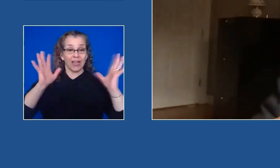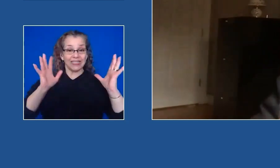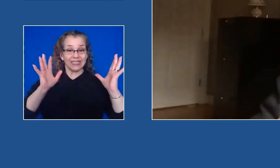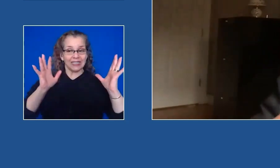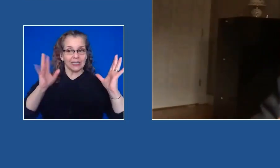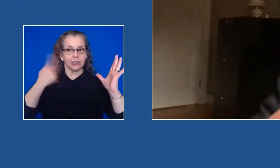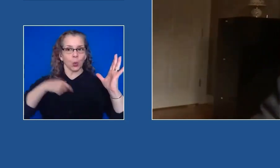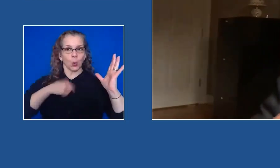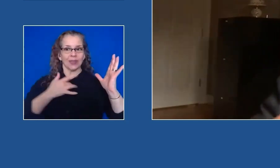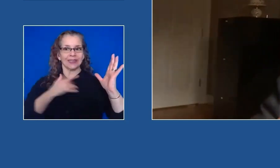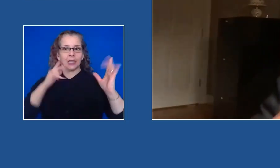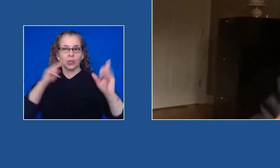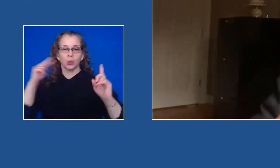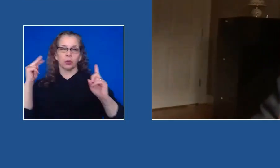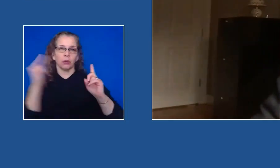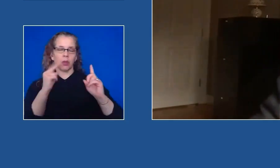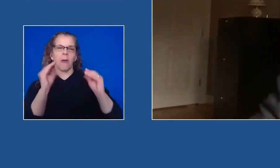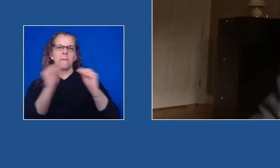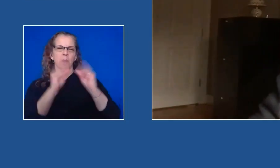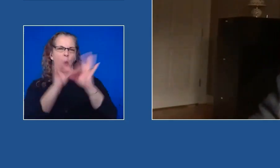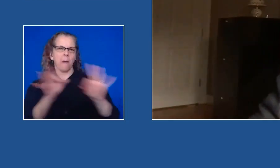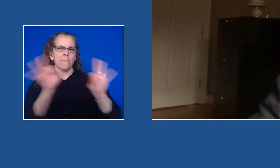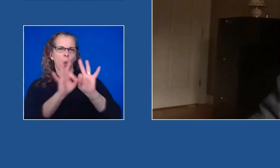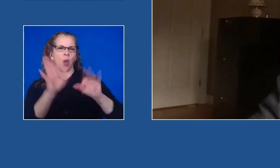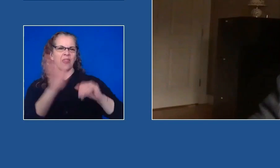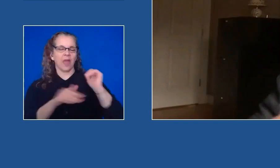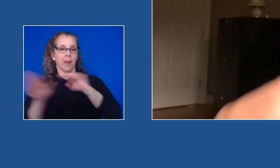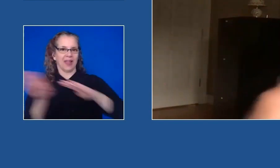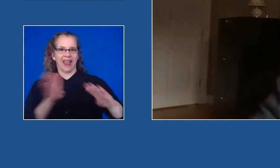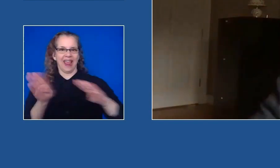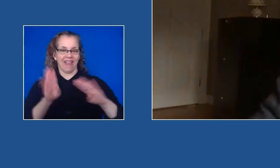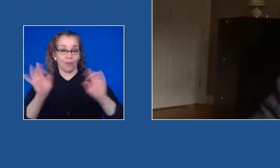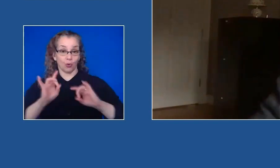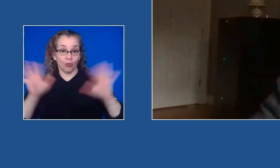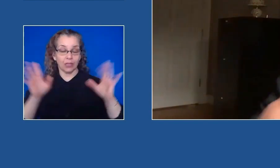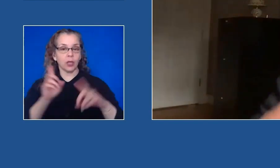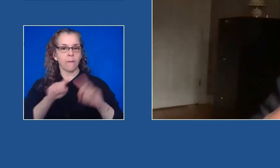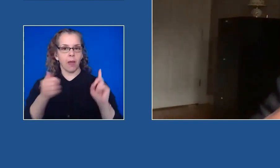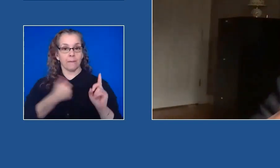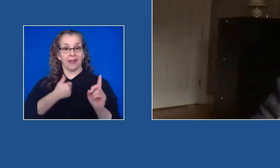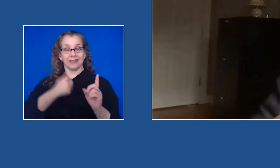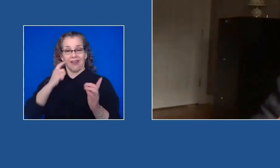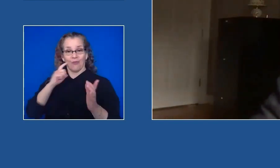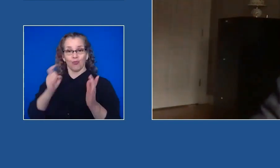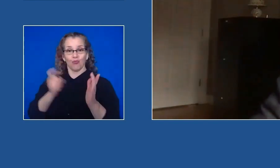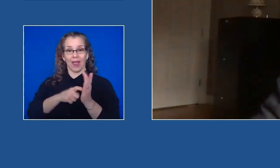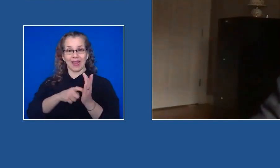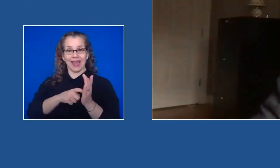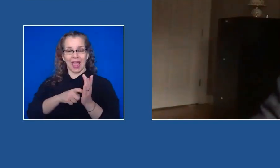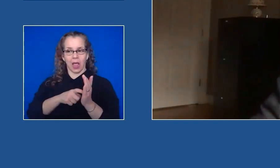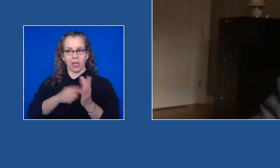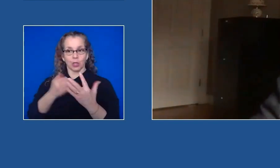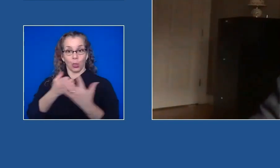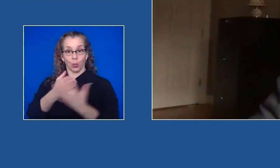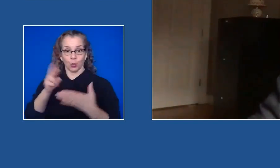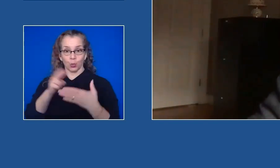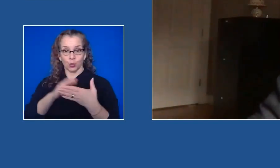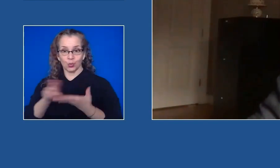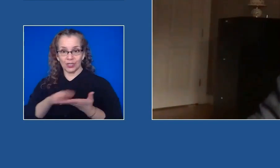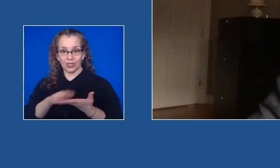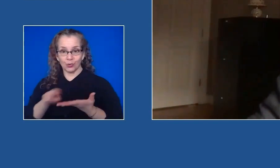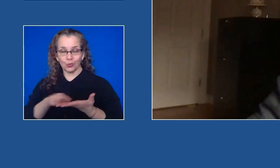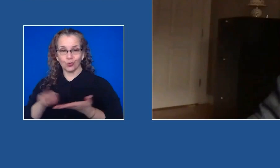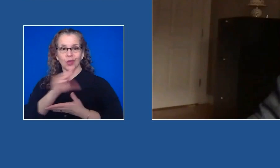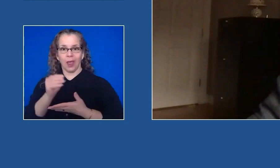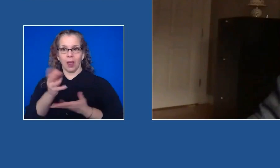maybe sicker than patients coming with behavioral crises. But what I'm recognizing myself just doing this line of research and interacting with individuals with